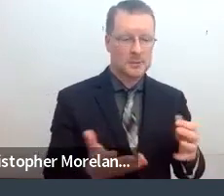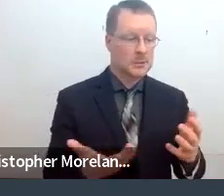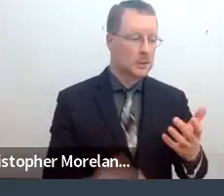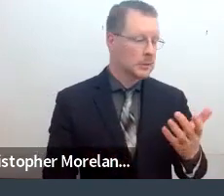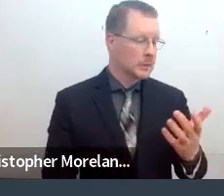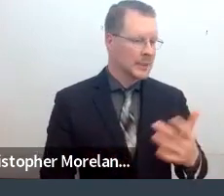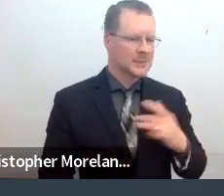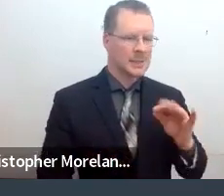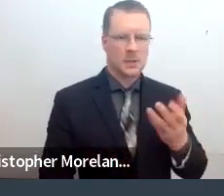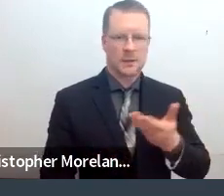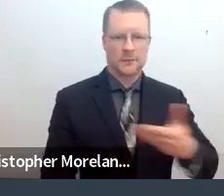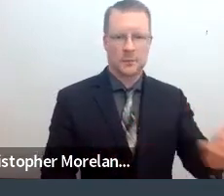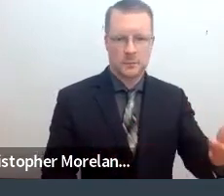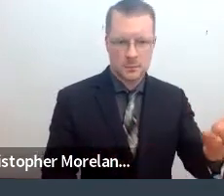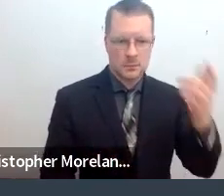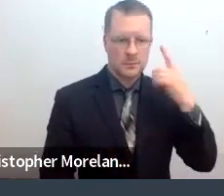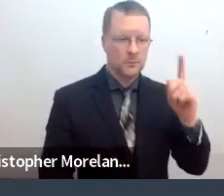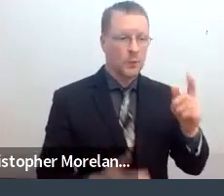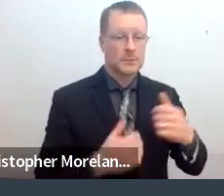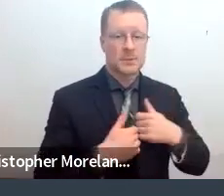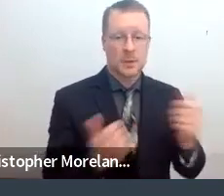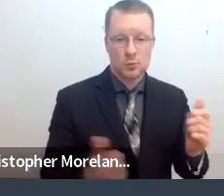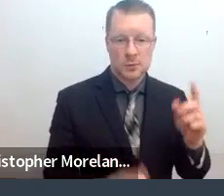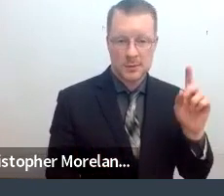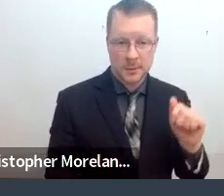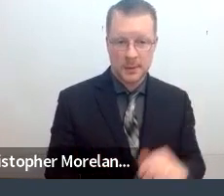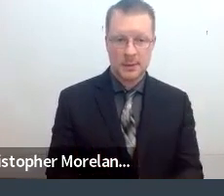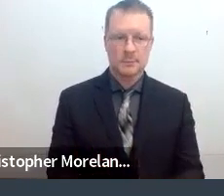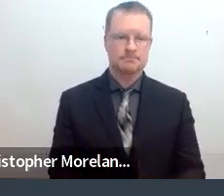That document describes a sense of